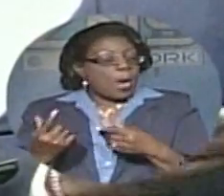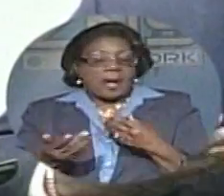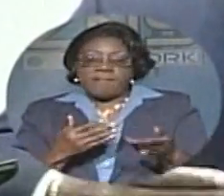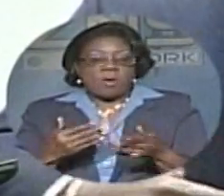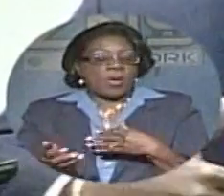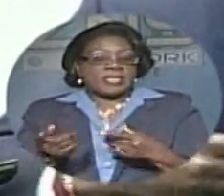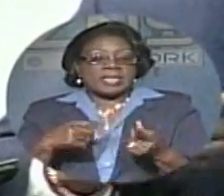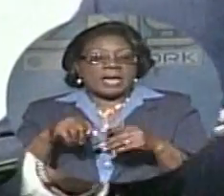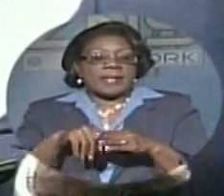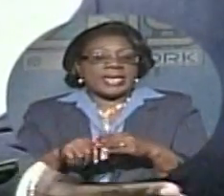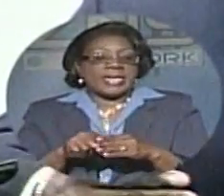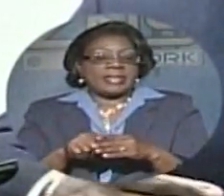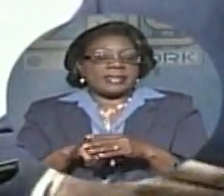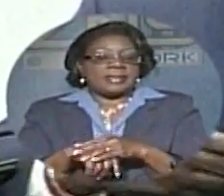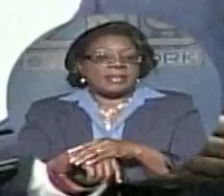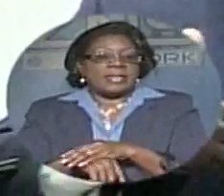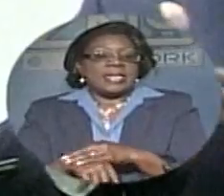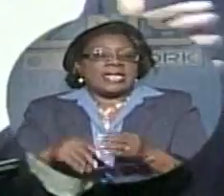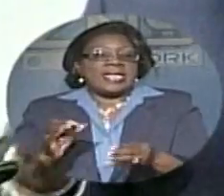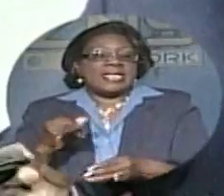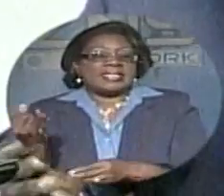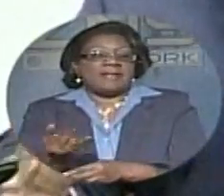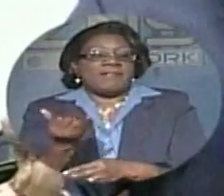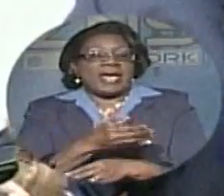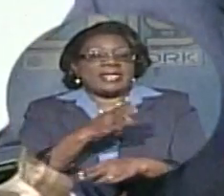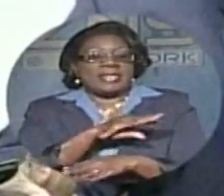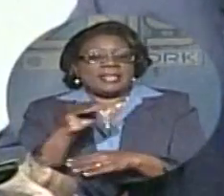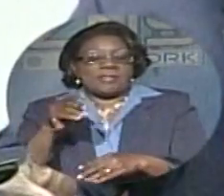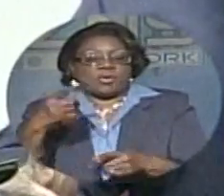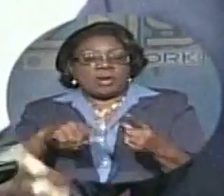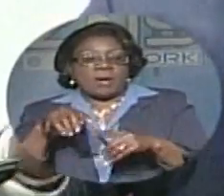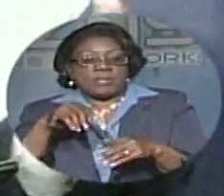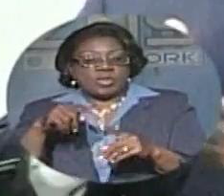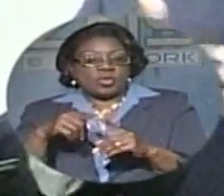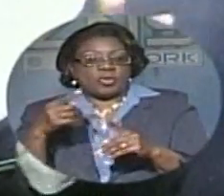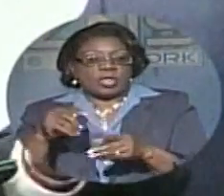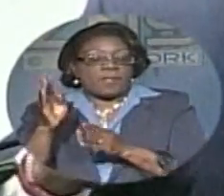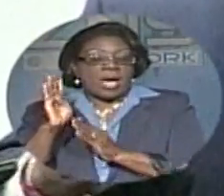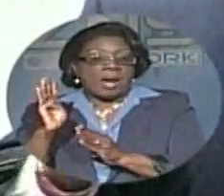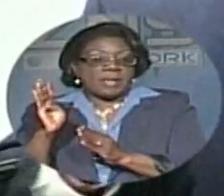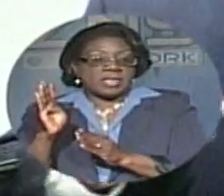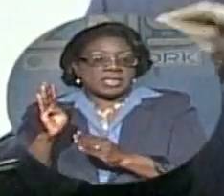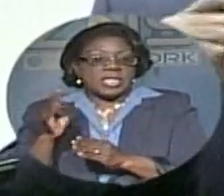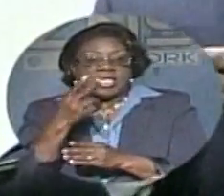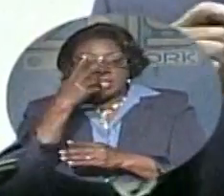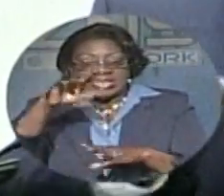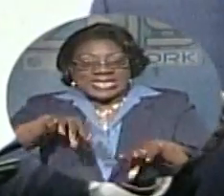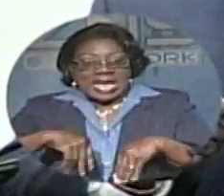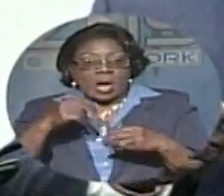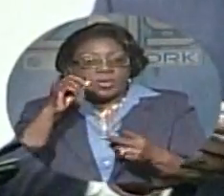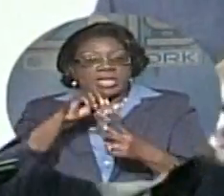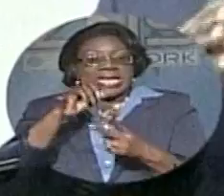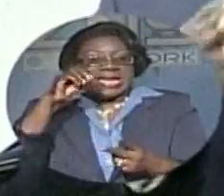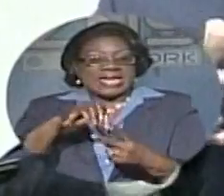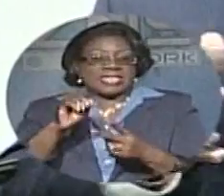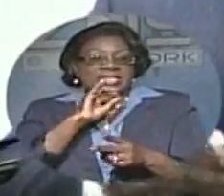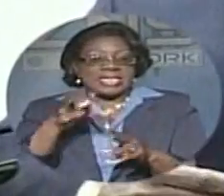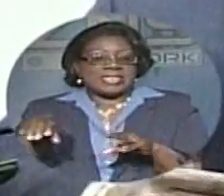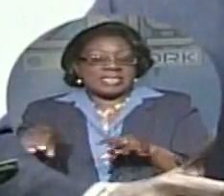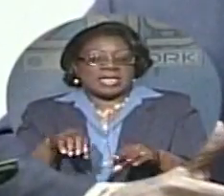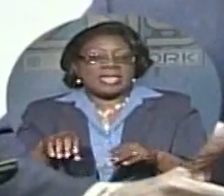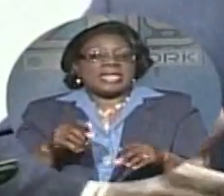monitors elections, the Jimmy Carter Group, whoever monitors the elections in the world, if they want to come to the Bahamas to see how an election is done, they can